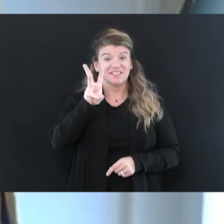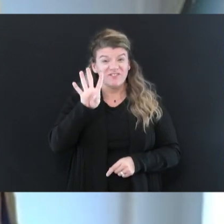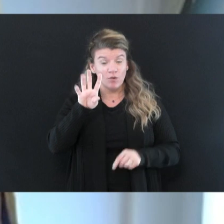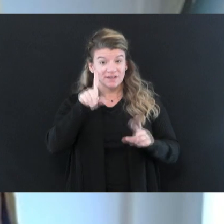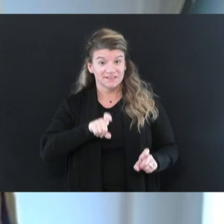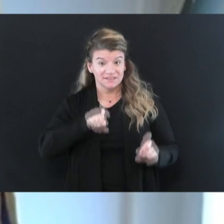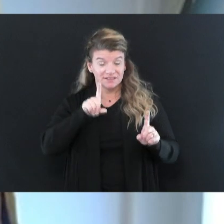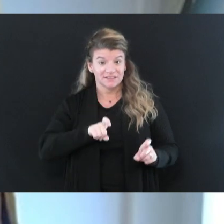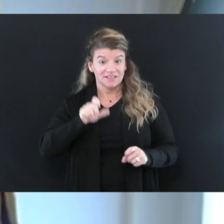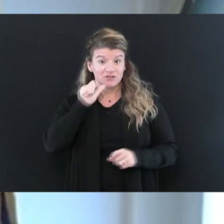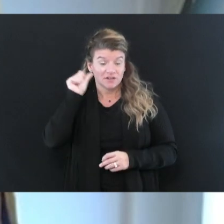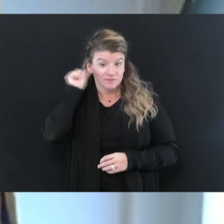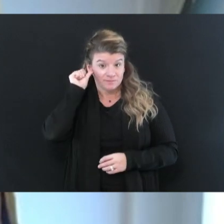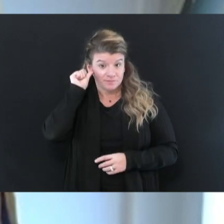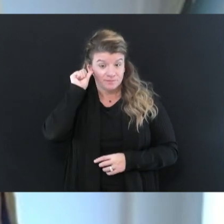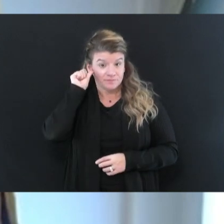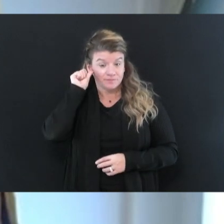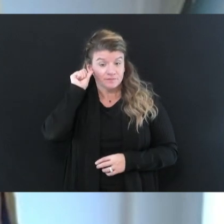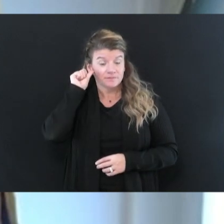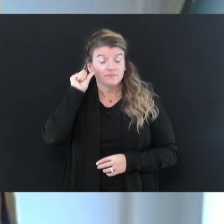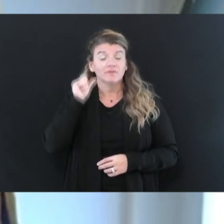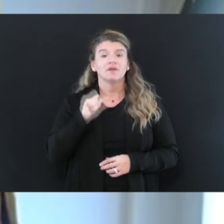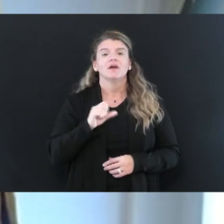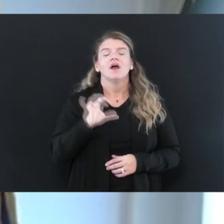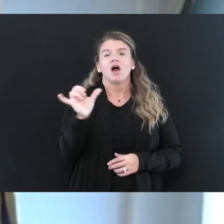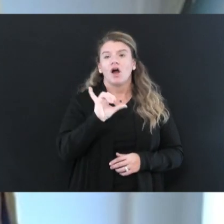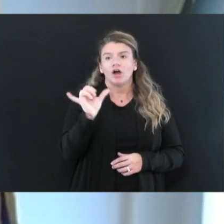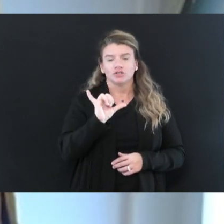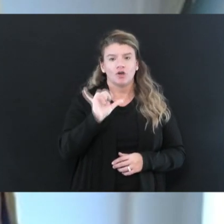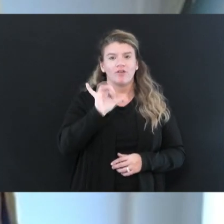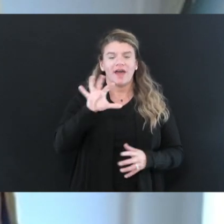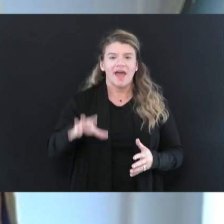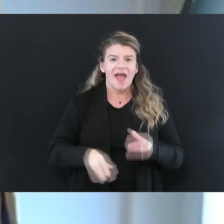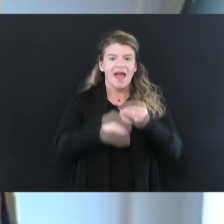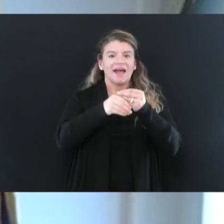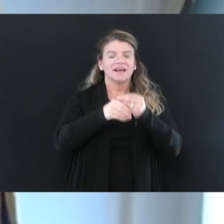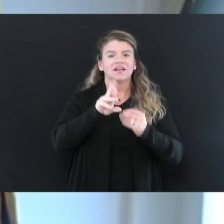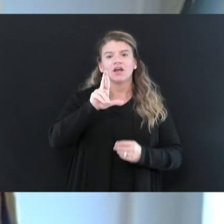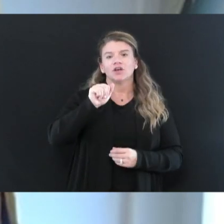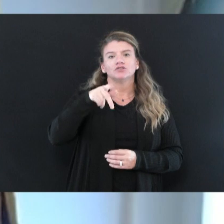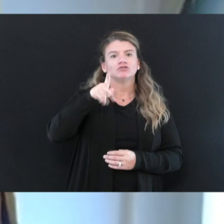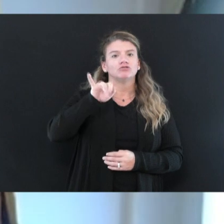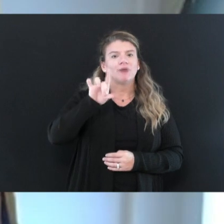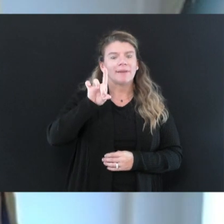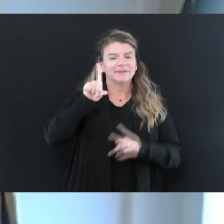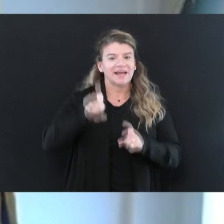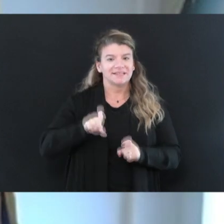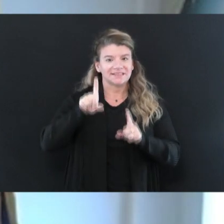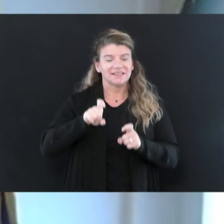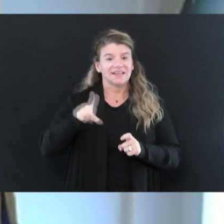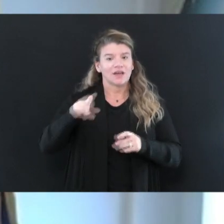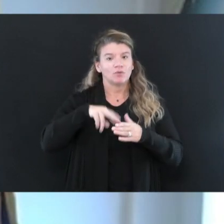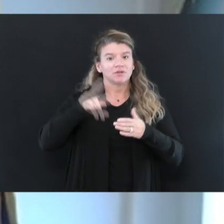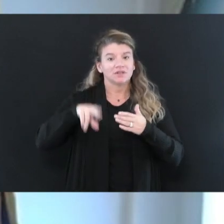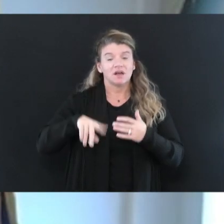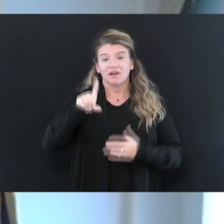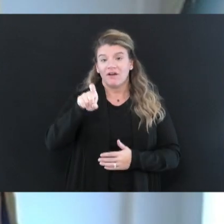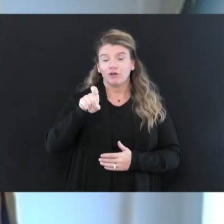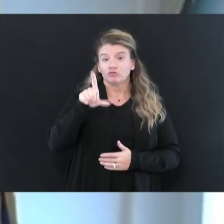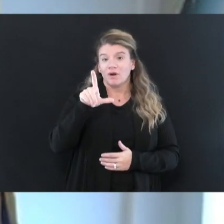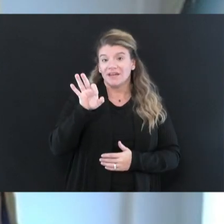tests yesterday. Also, this brings on board the rapid antigen test, results of